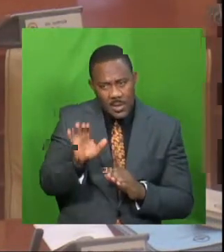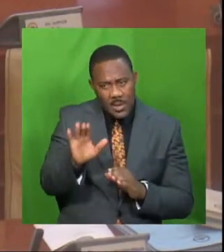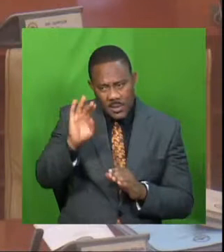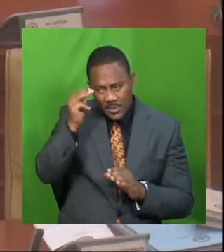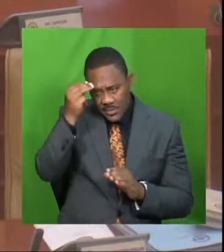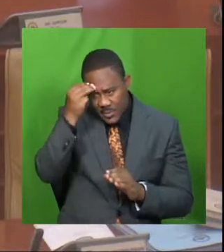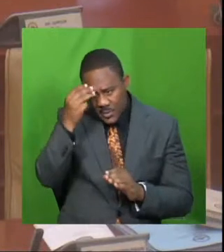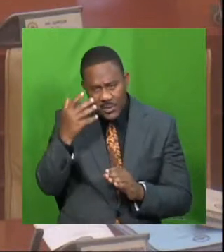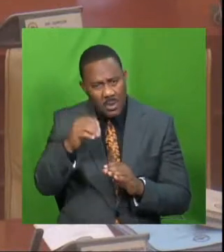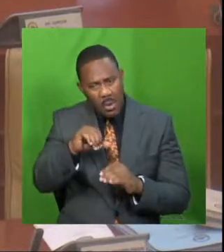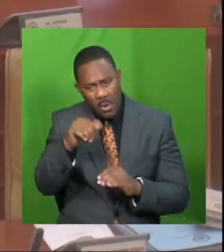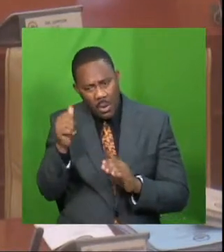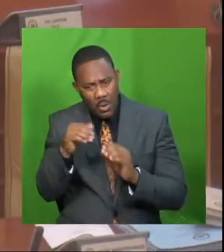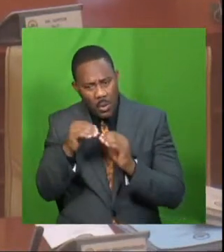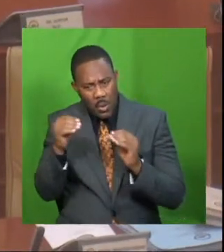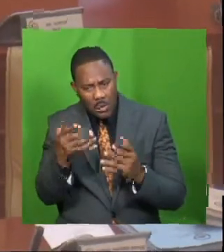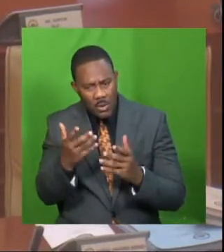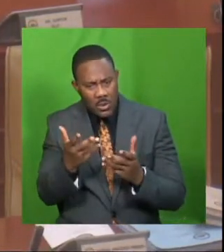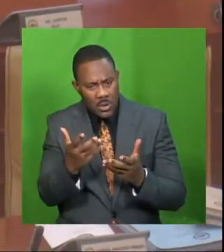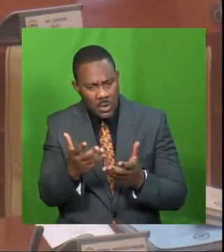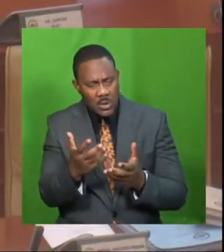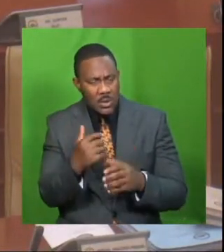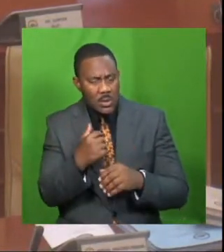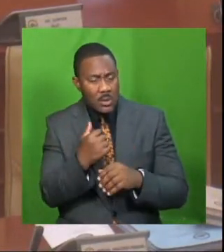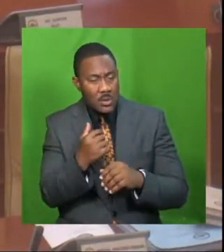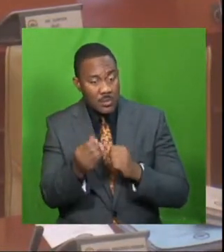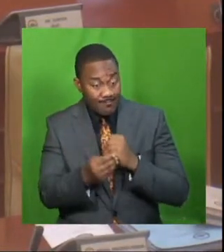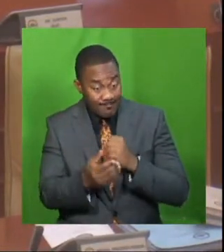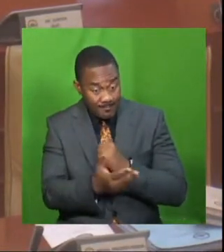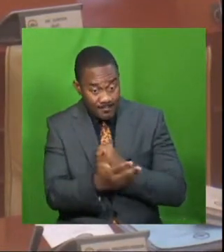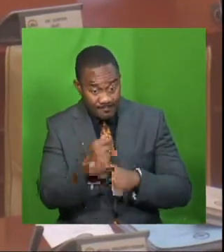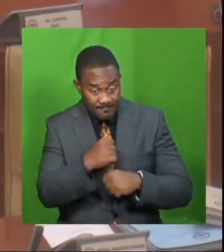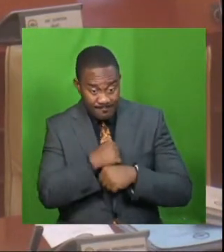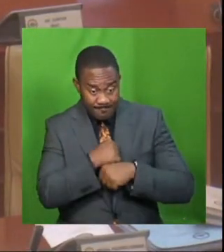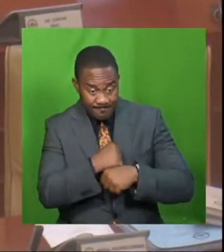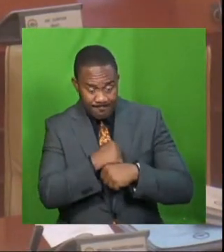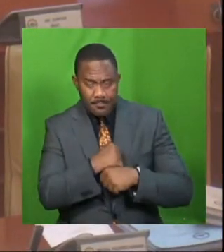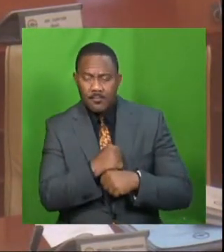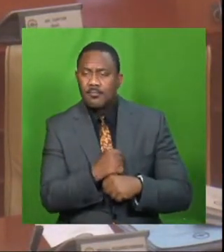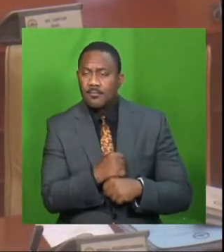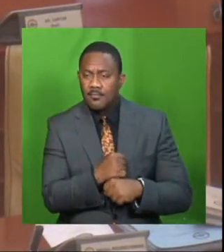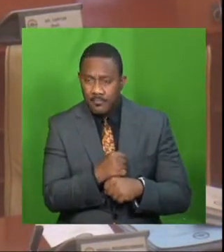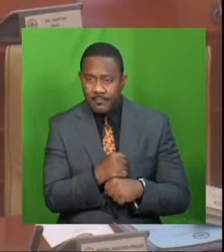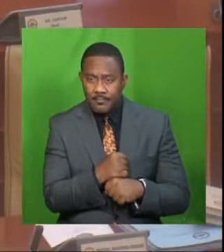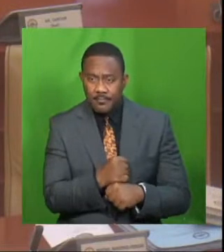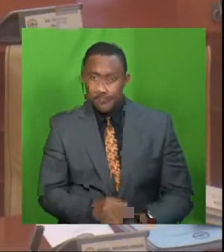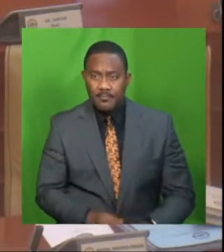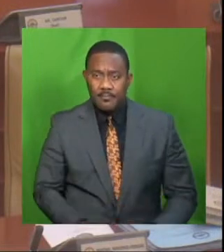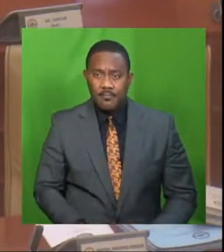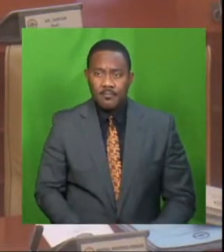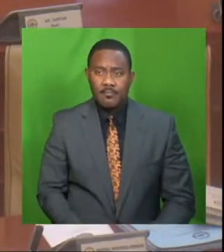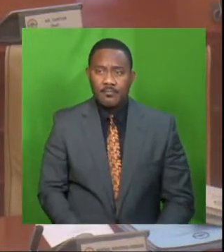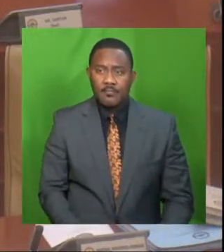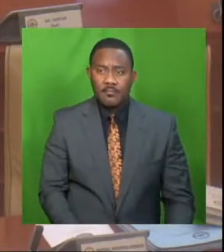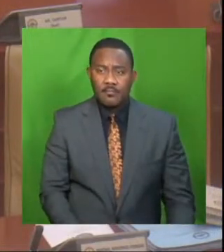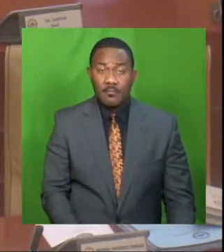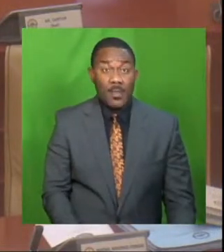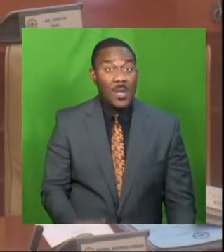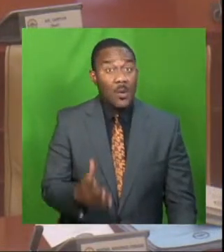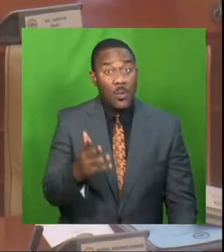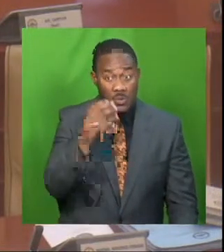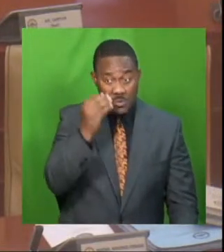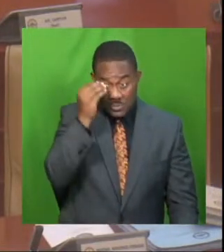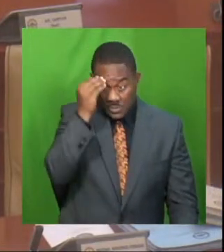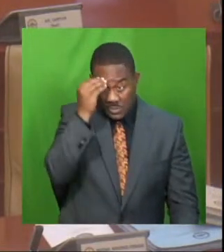to ensure the safety of journalists and the practice of journalism, may I take this opportunity to just find out from him